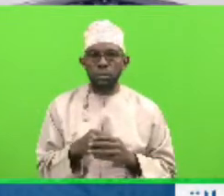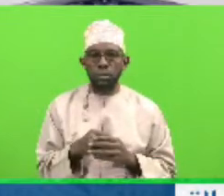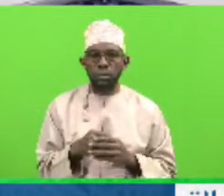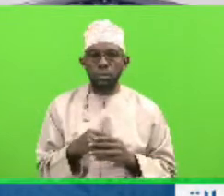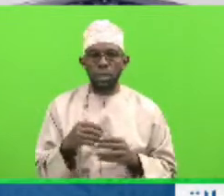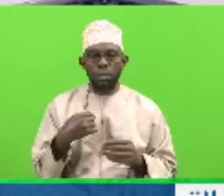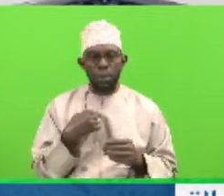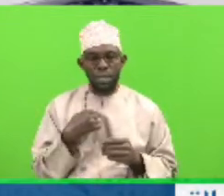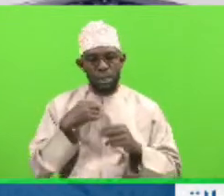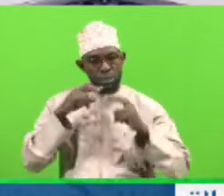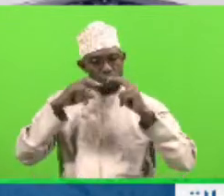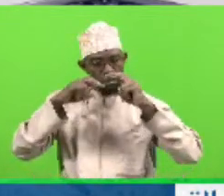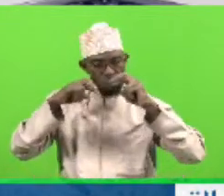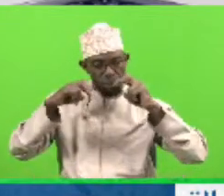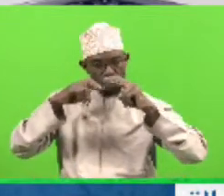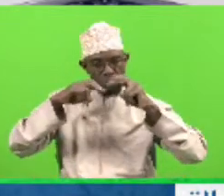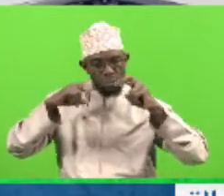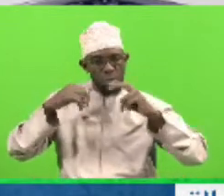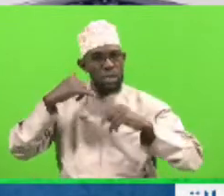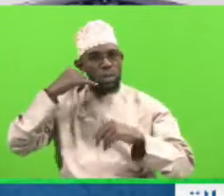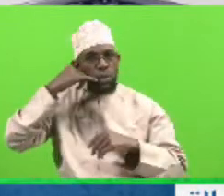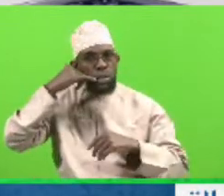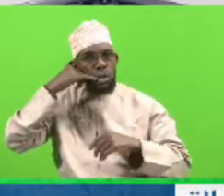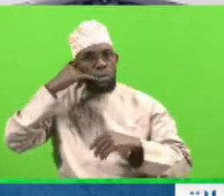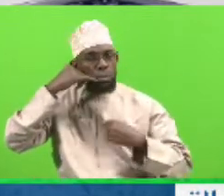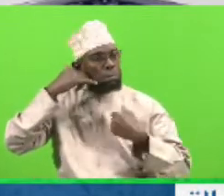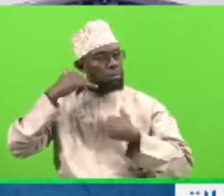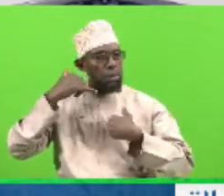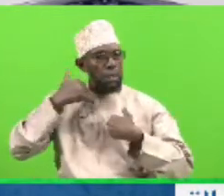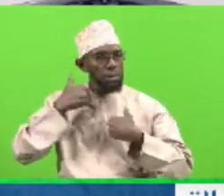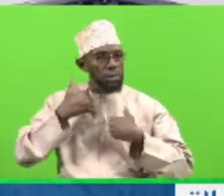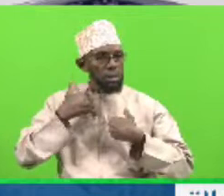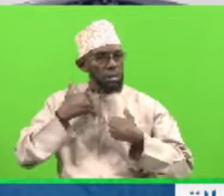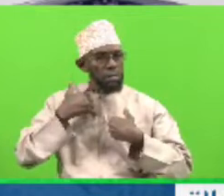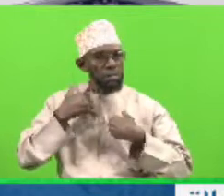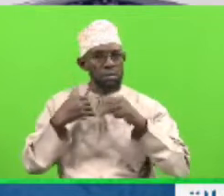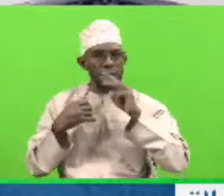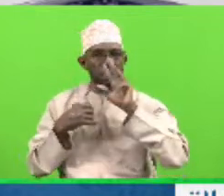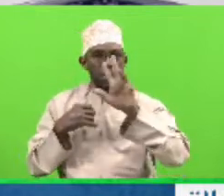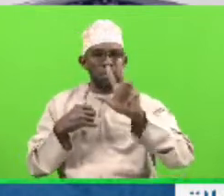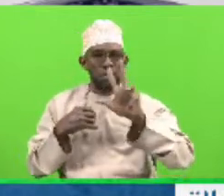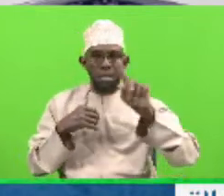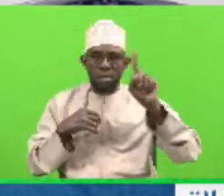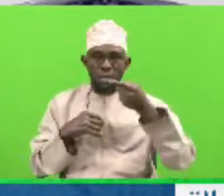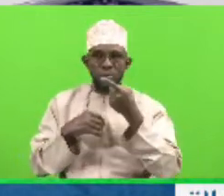I checked my contacts. I have over